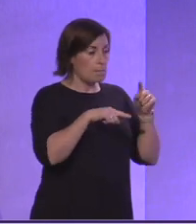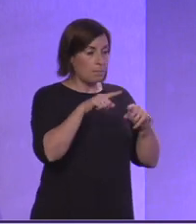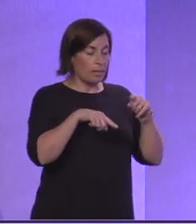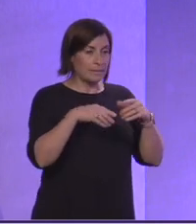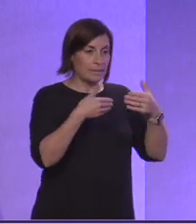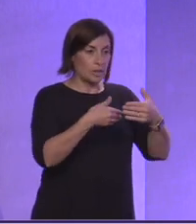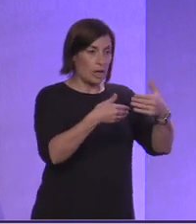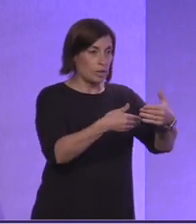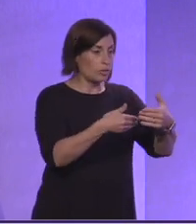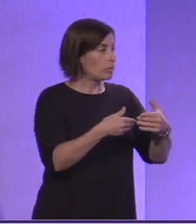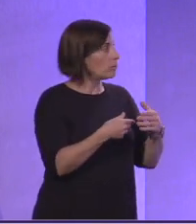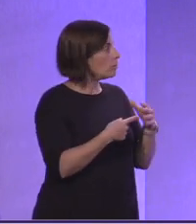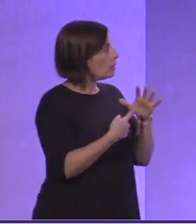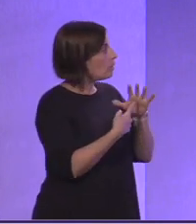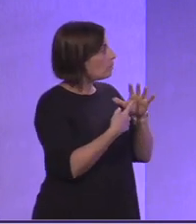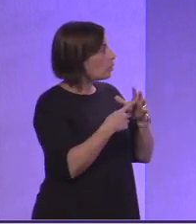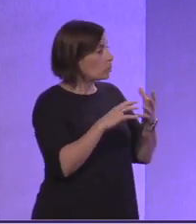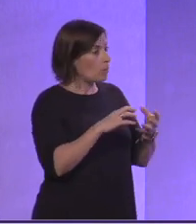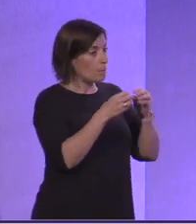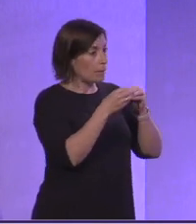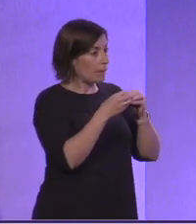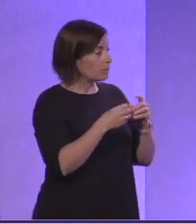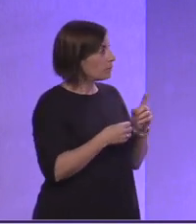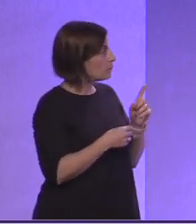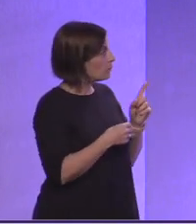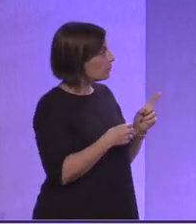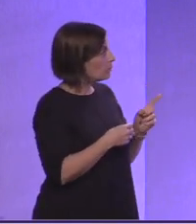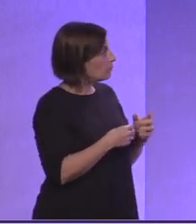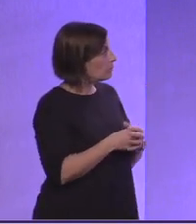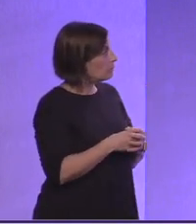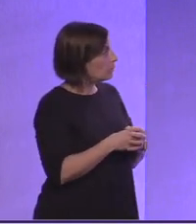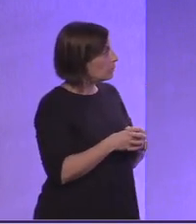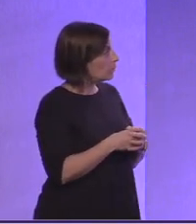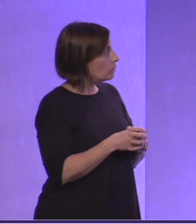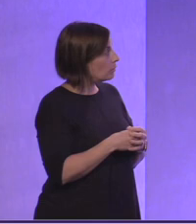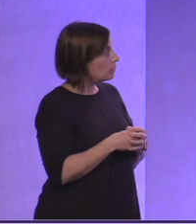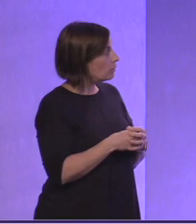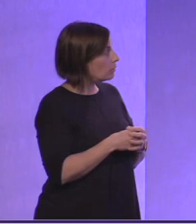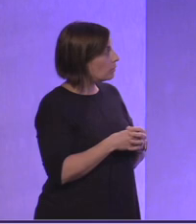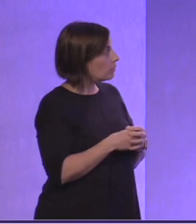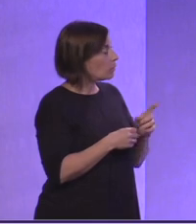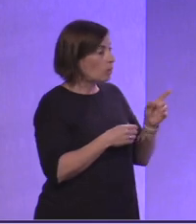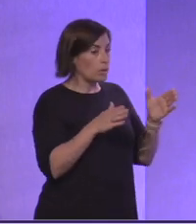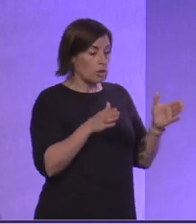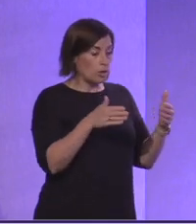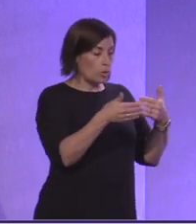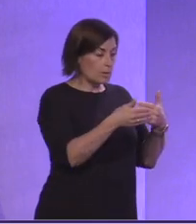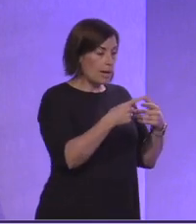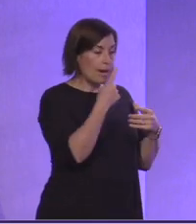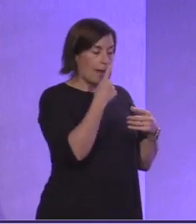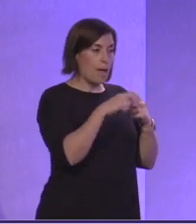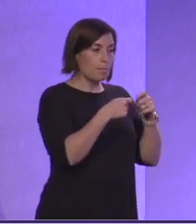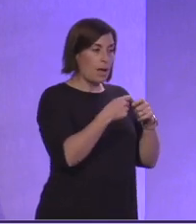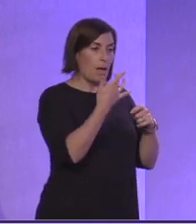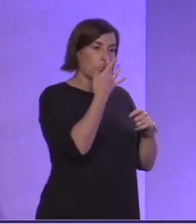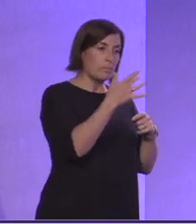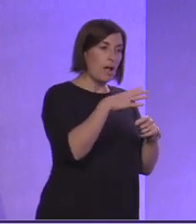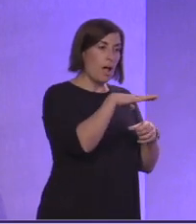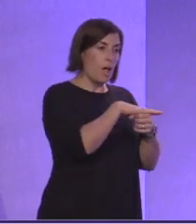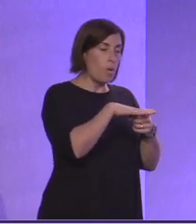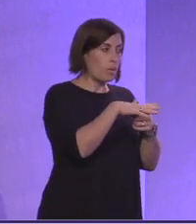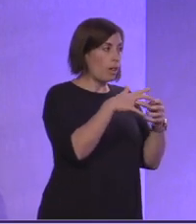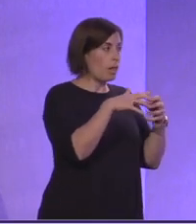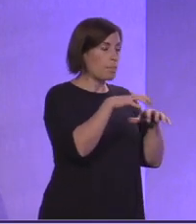development layer. Now, I can put all of the tooling that I need inside of this layer so that I can use this container as if it was my local machine. Here, I'm adding Vim, Git, and